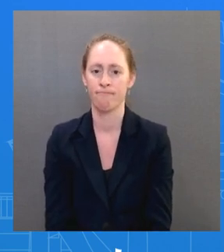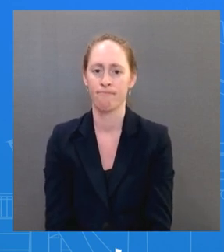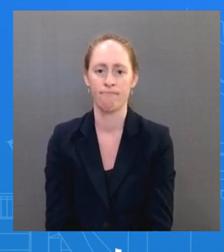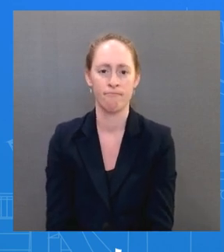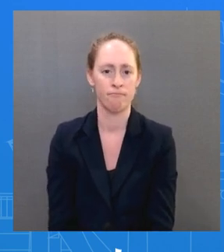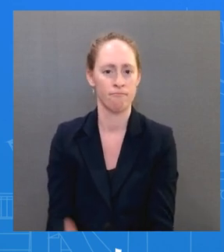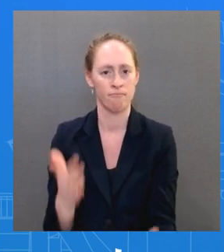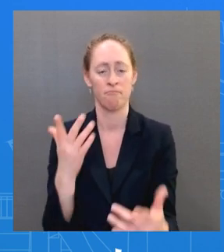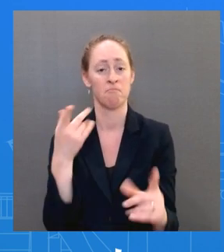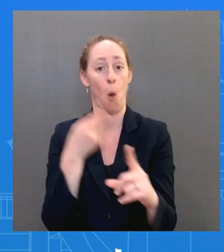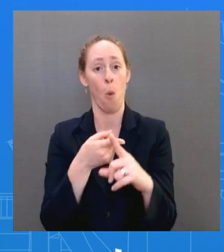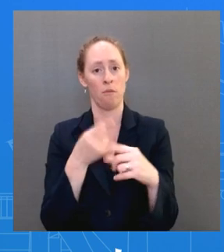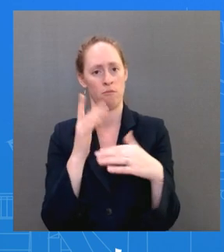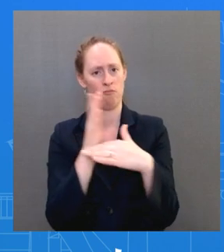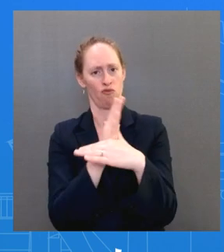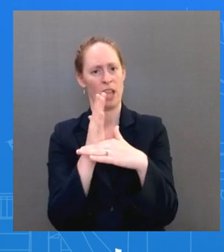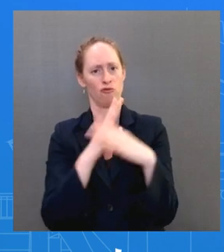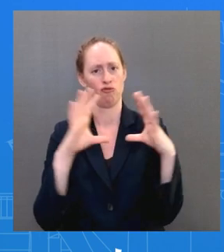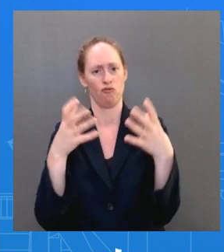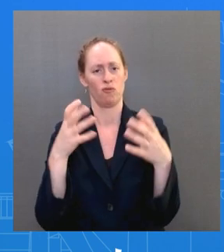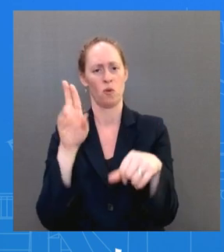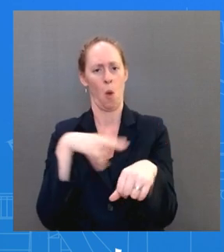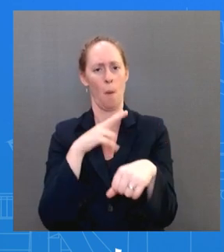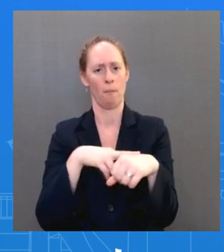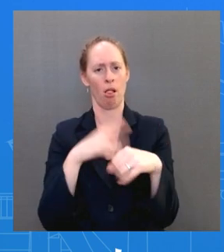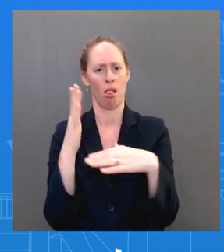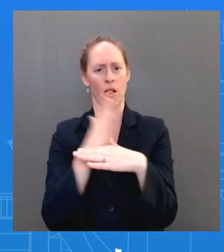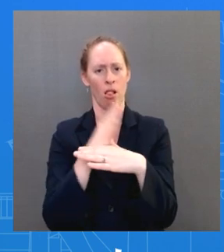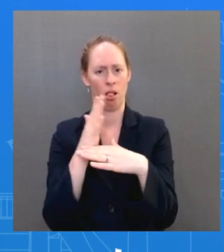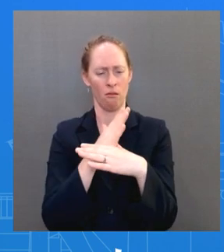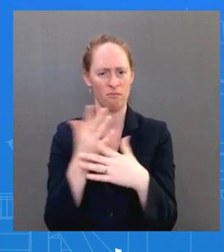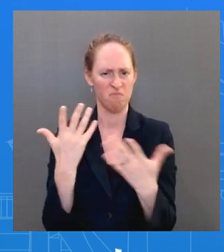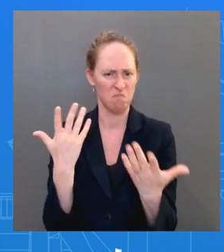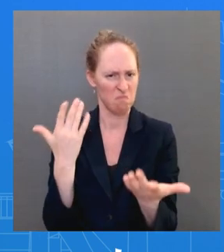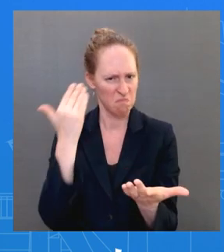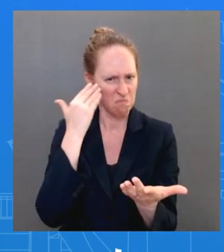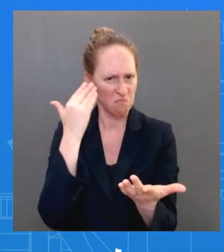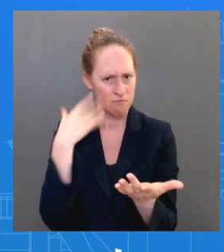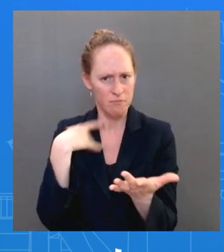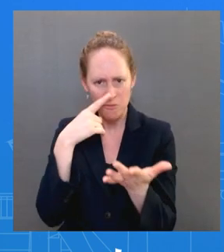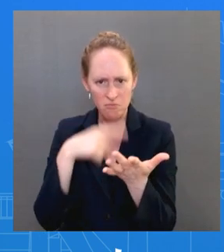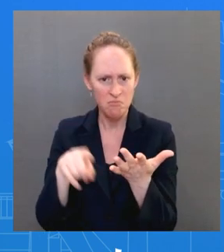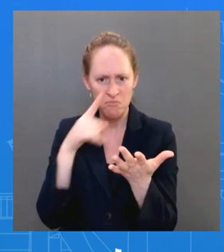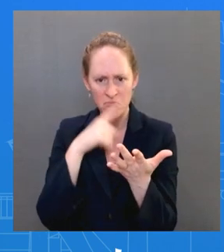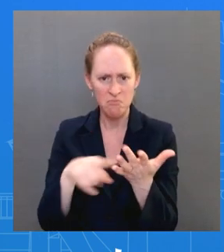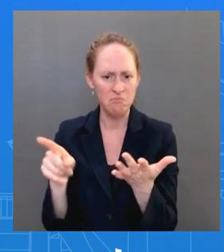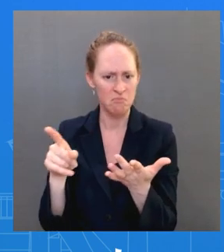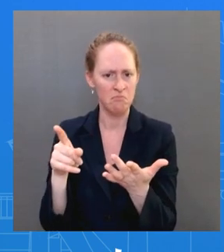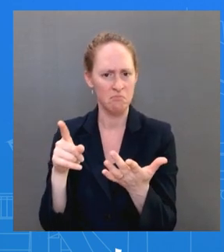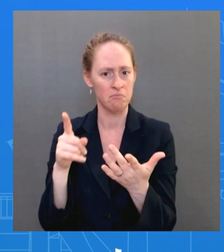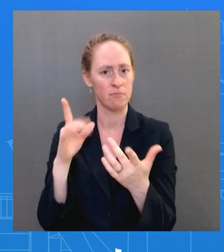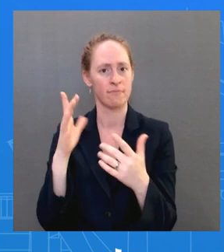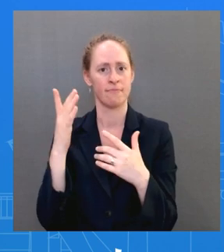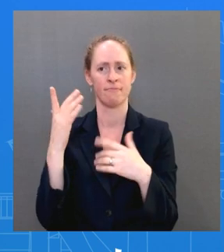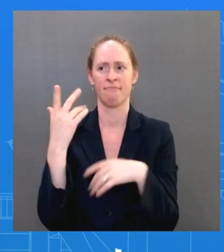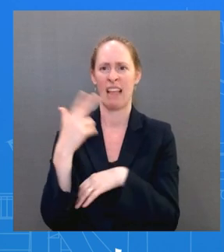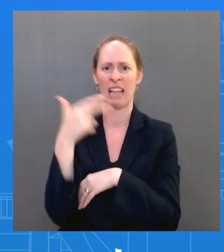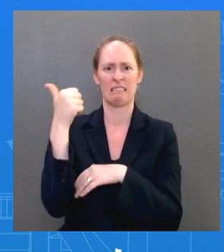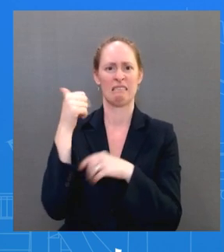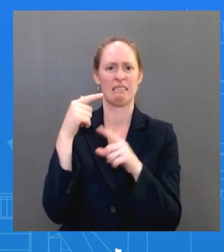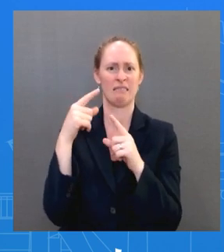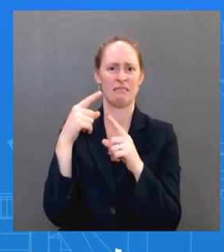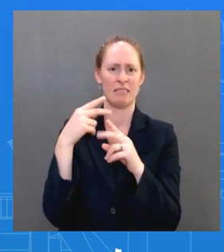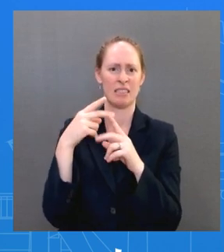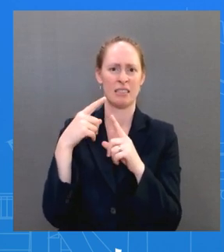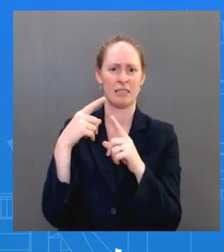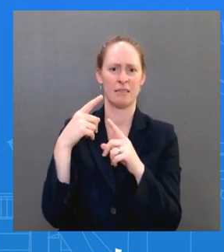highest temperatures he's had so far is 99.4. That was the temperature from last evening, which again, in my